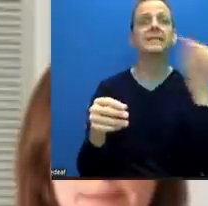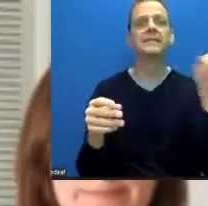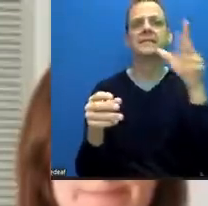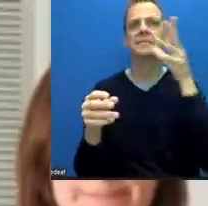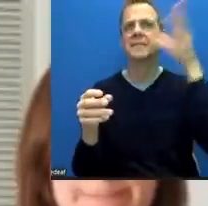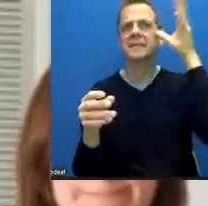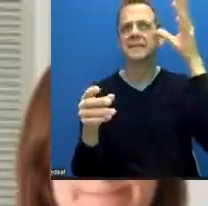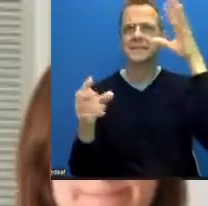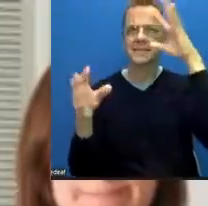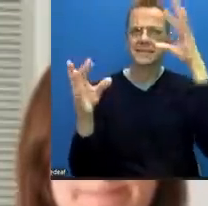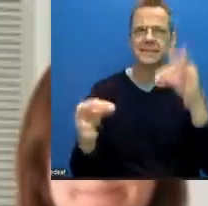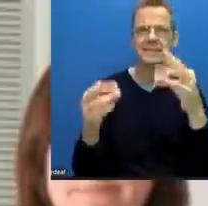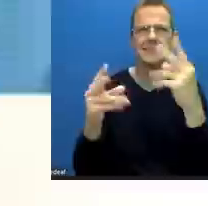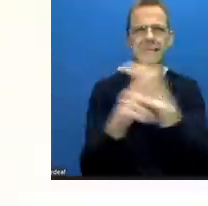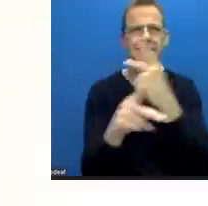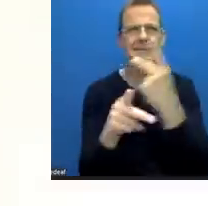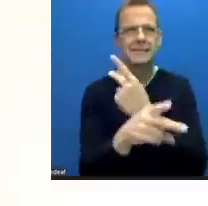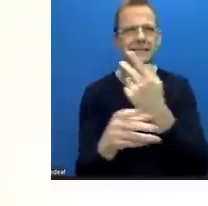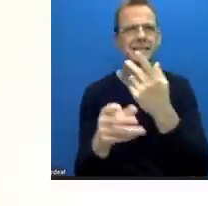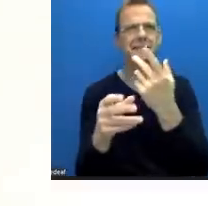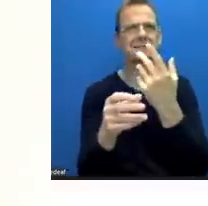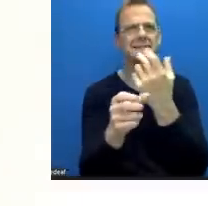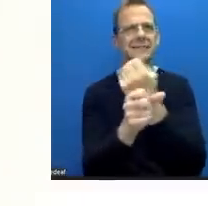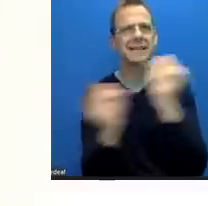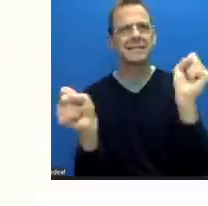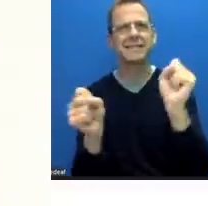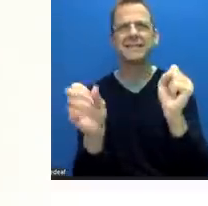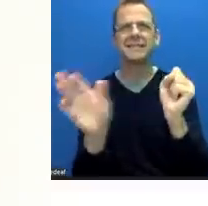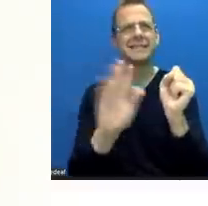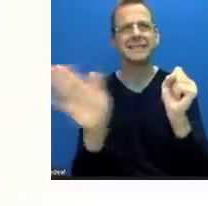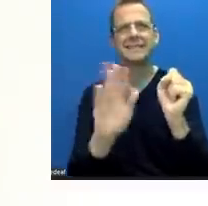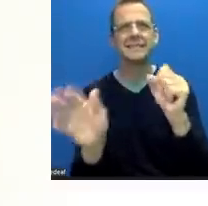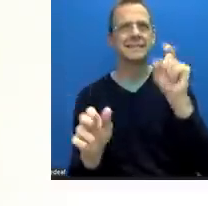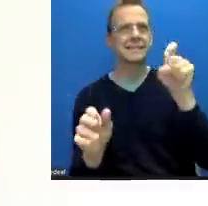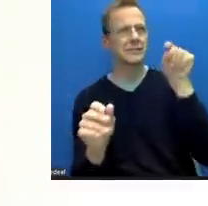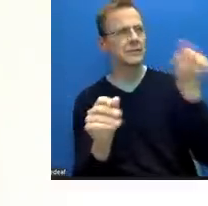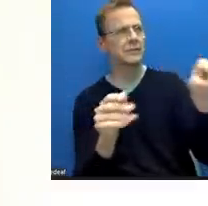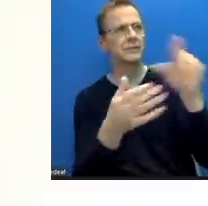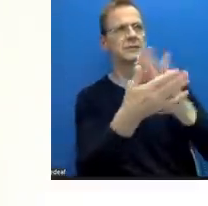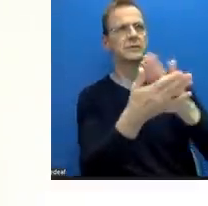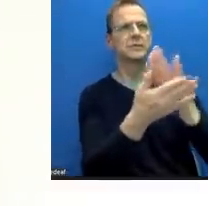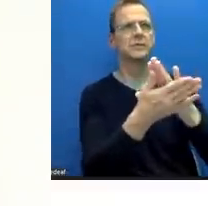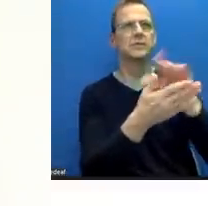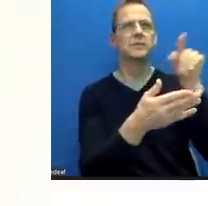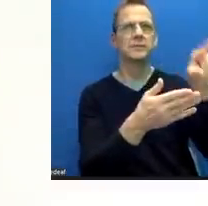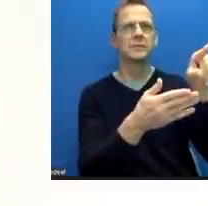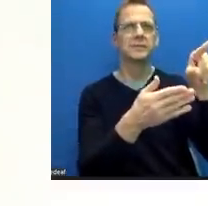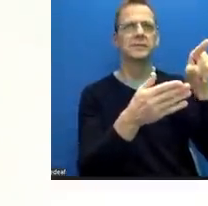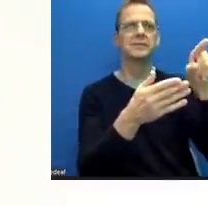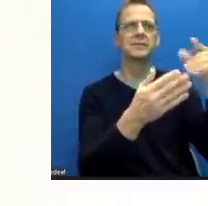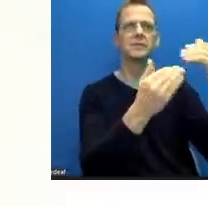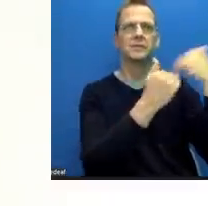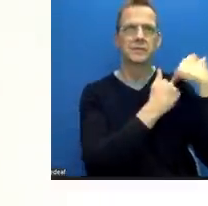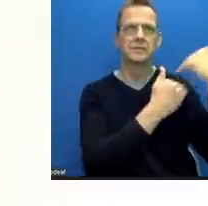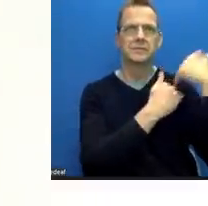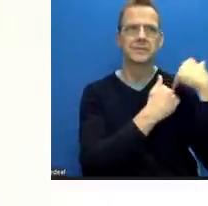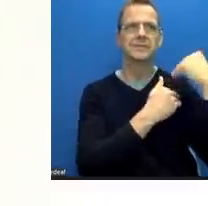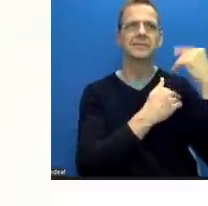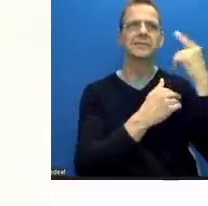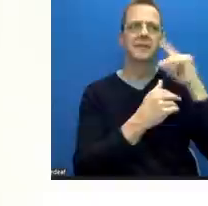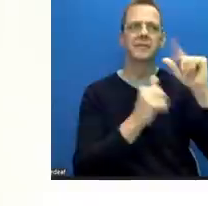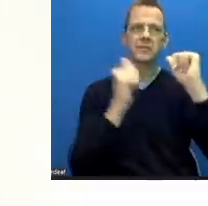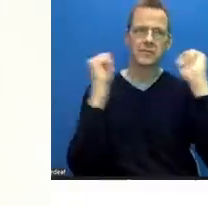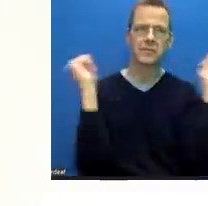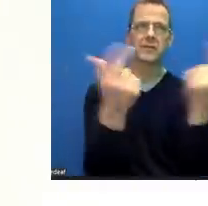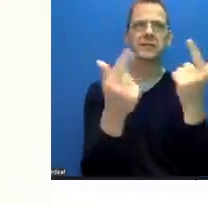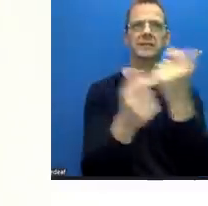setting such as school that is supposed to be safe. This is on our government, on our public health leadership, that should